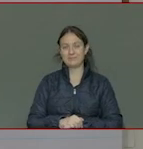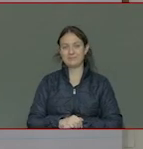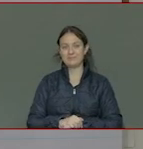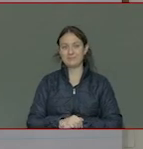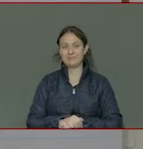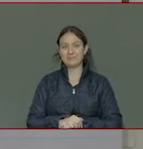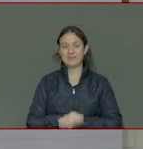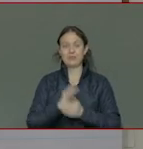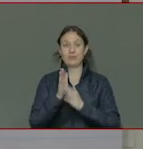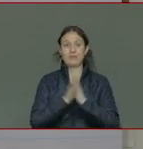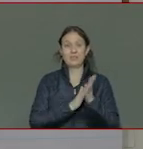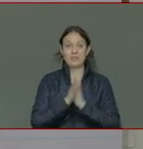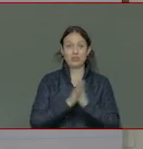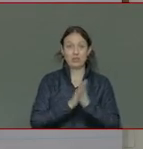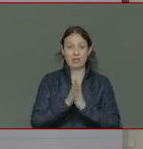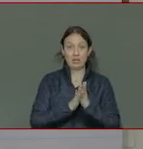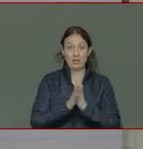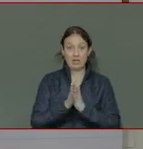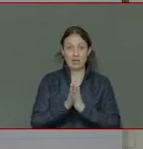Friction